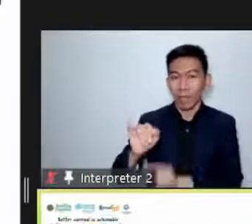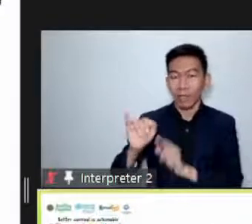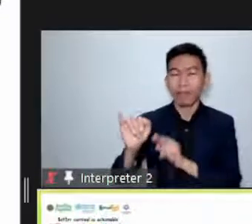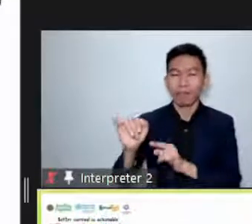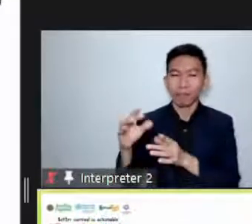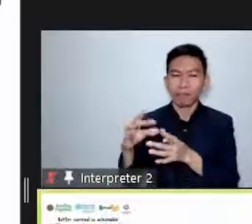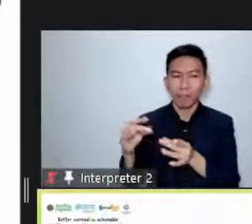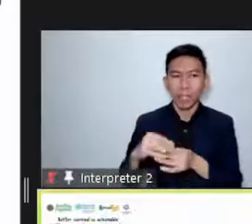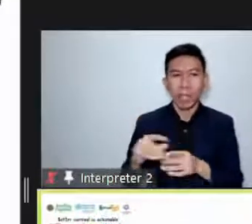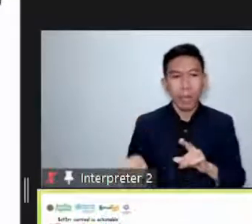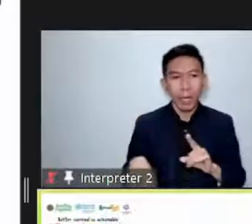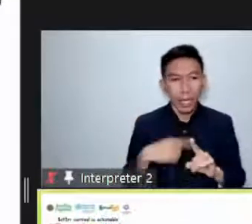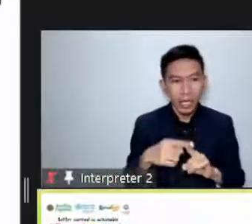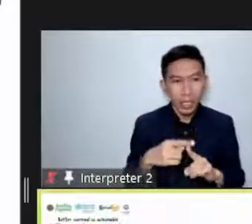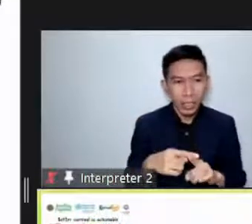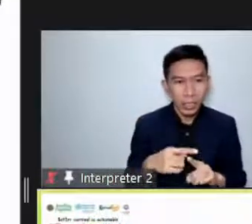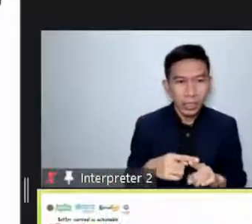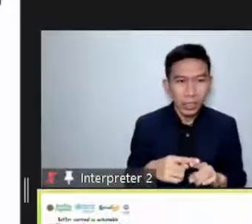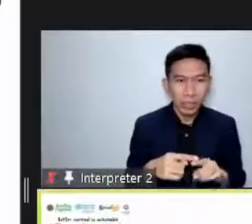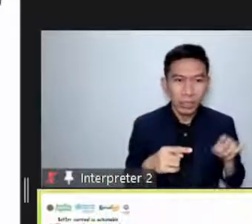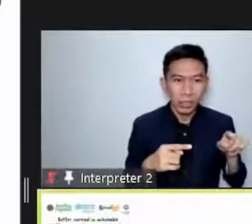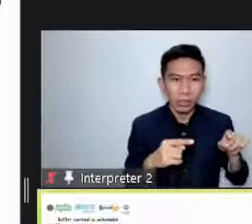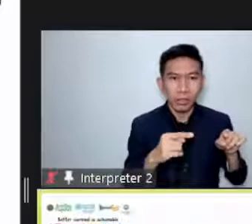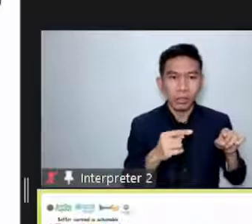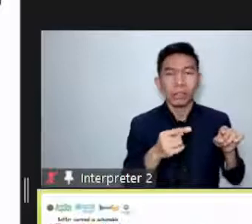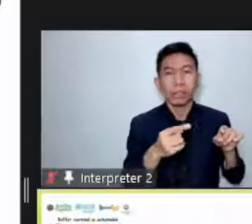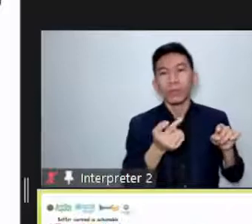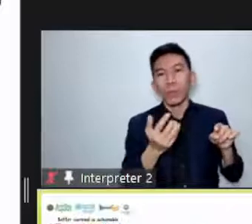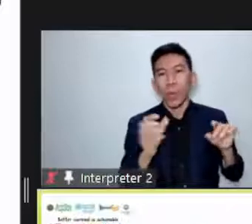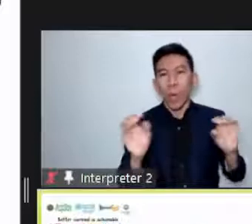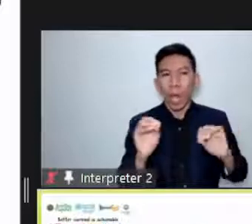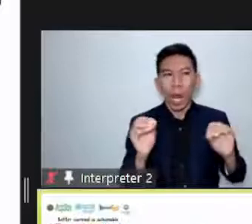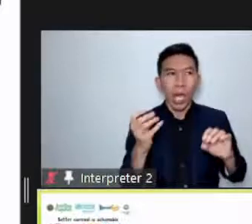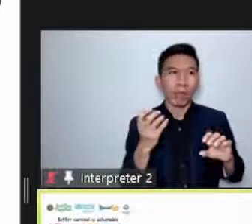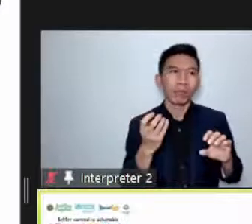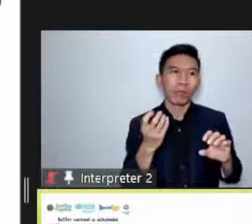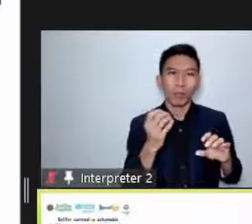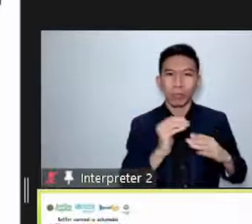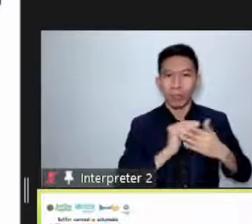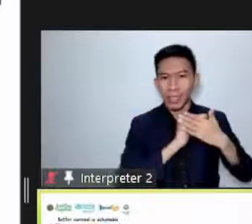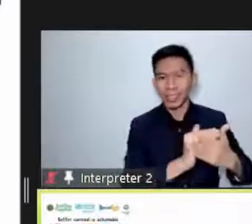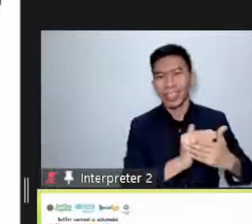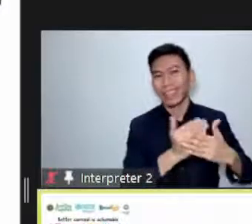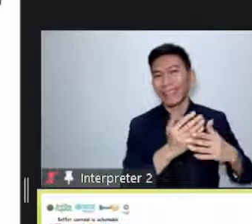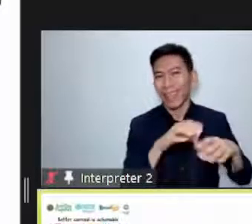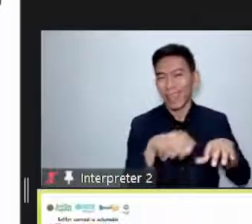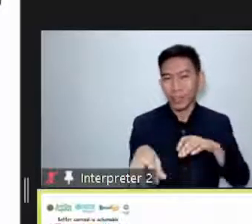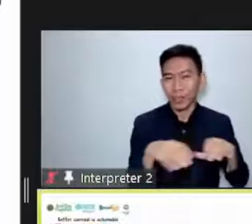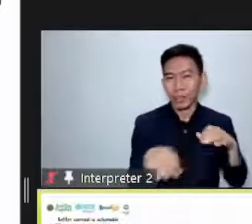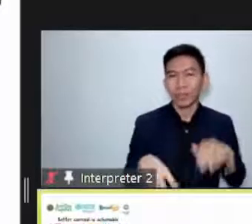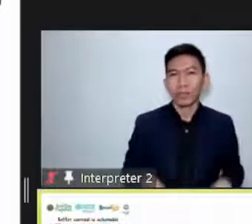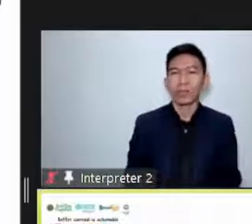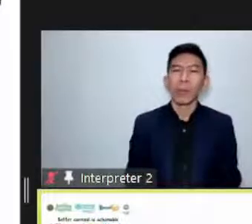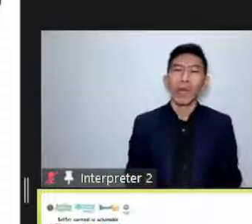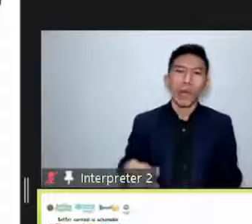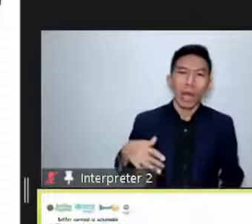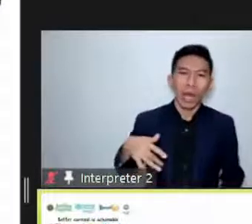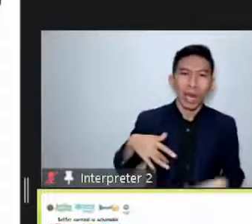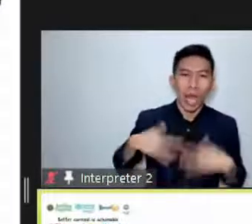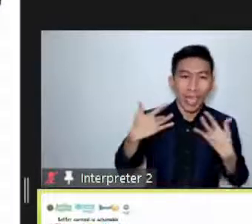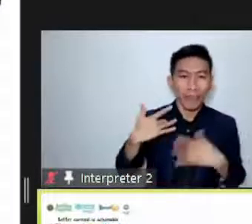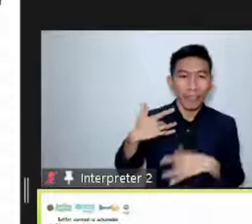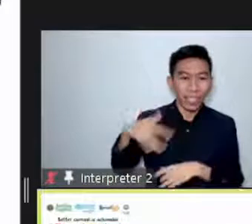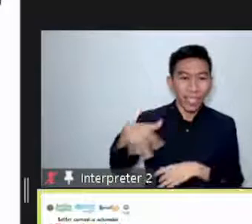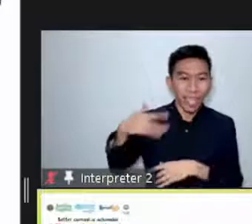not prioritized, lacks preventive measures, unhealthy lifestyle, decreasing lifespan, no